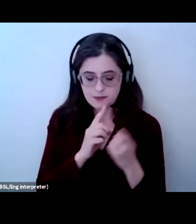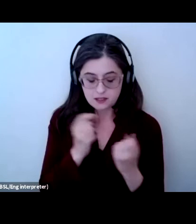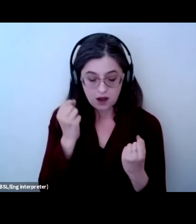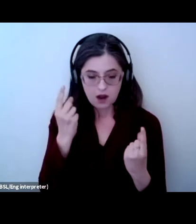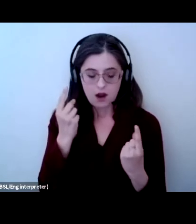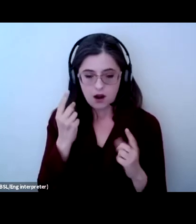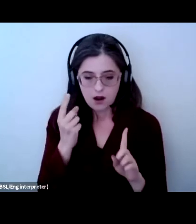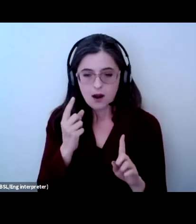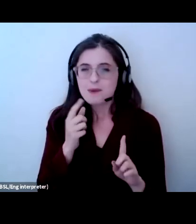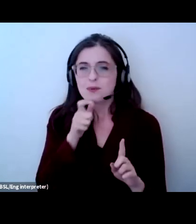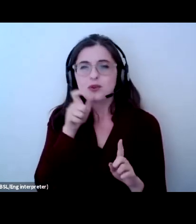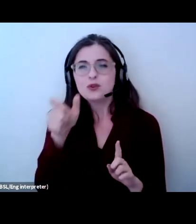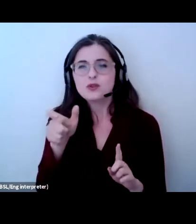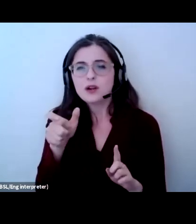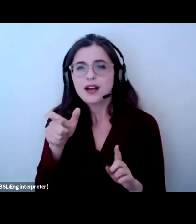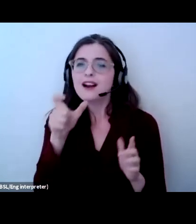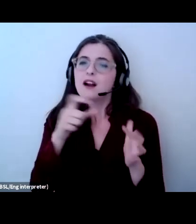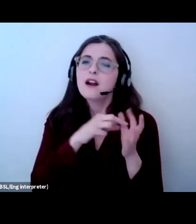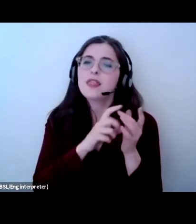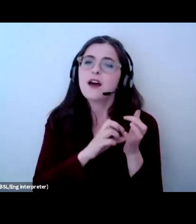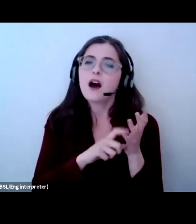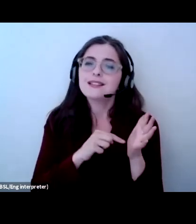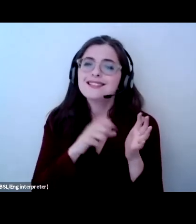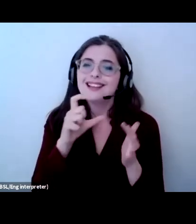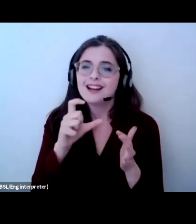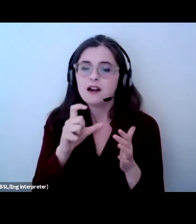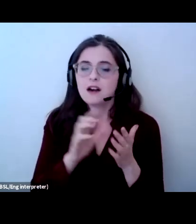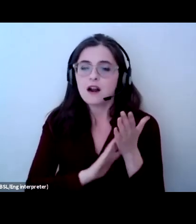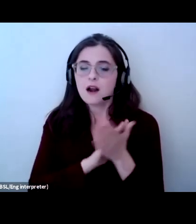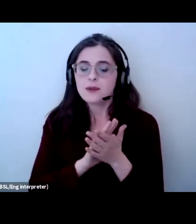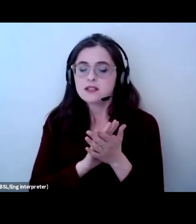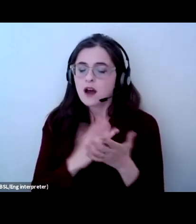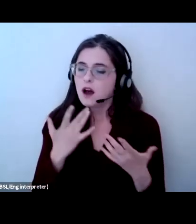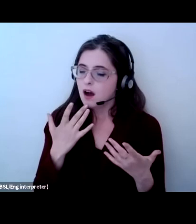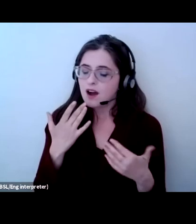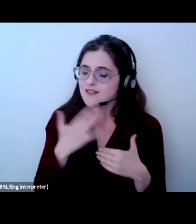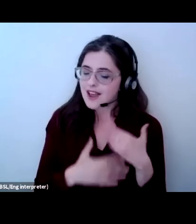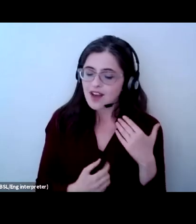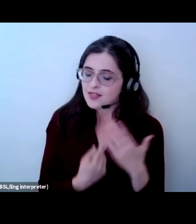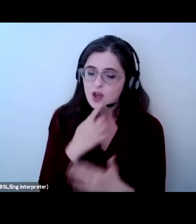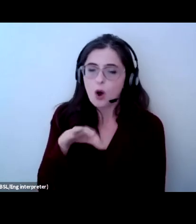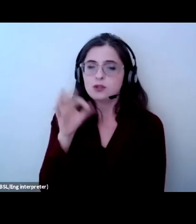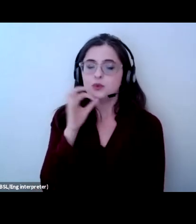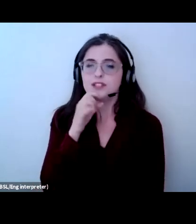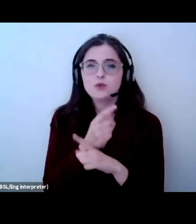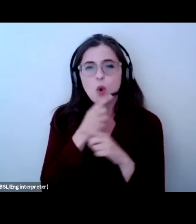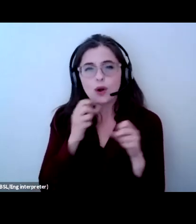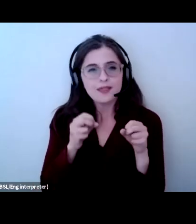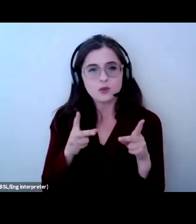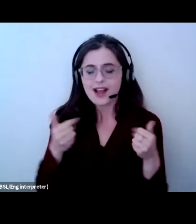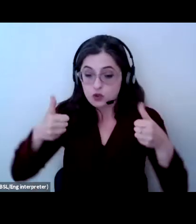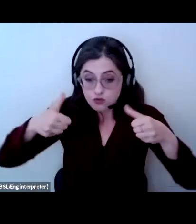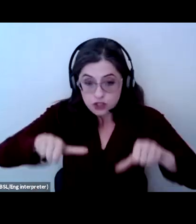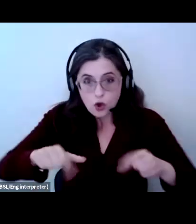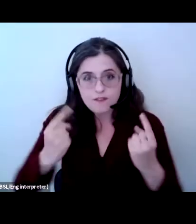just constantly use words like cathartic, where interpreters are saying, you know, I've never had the opportunity to talk in this way and